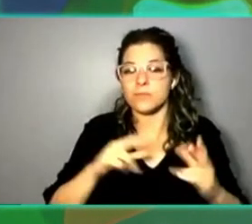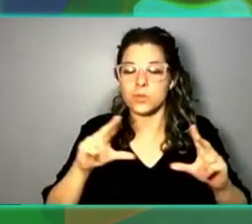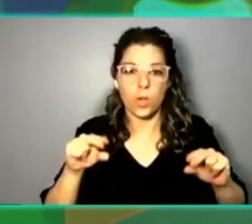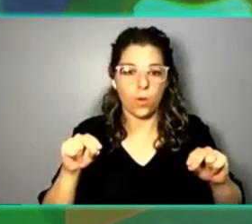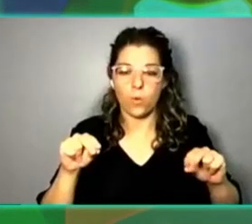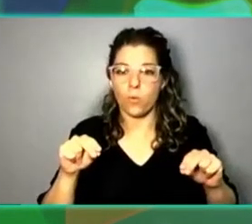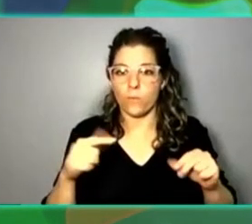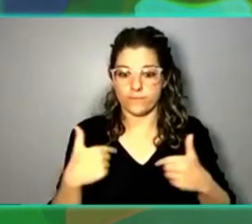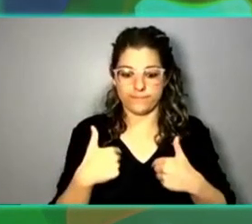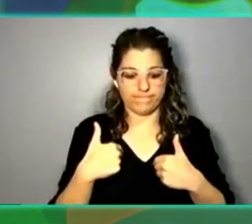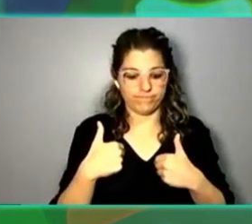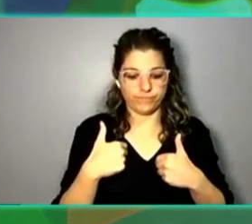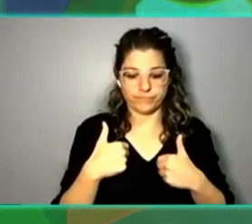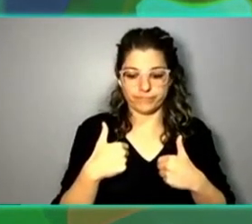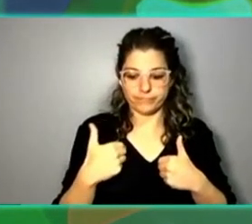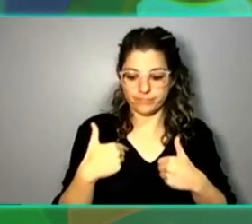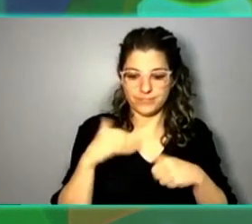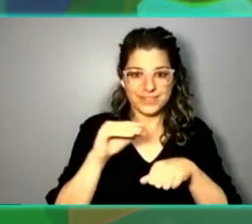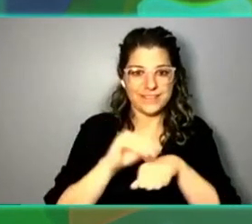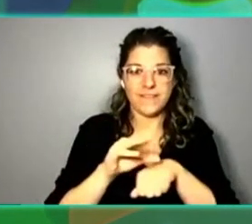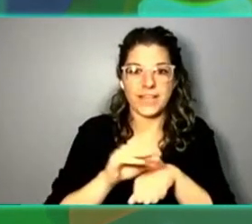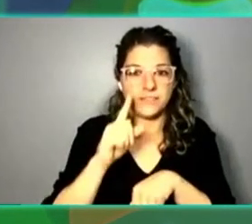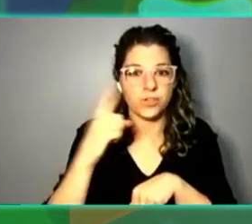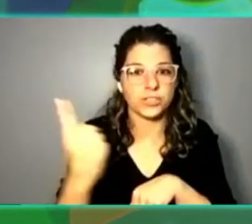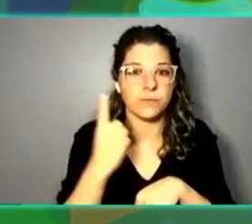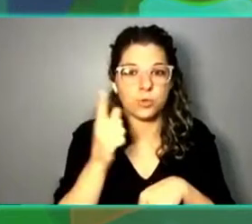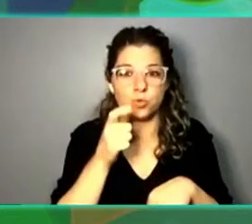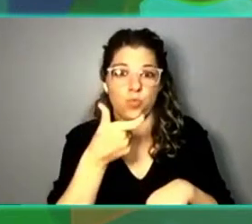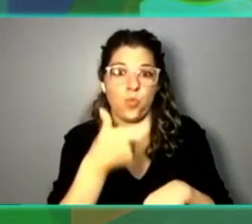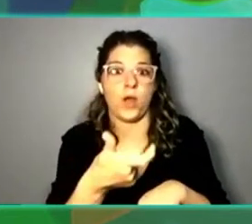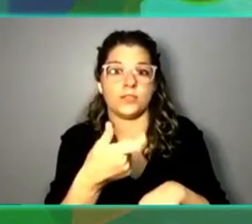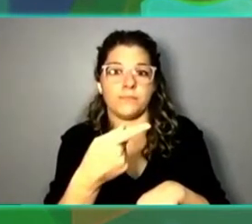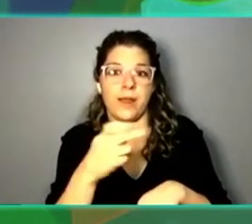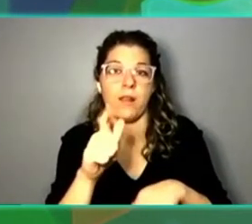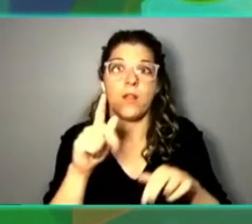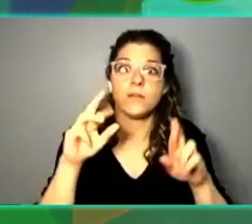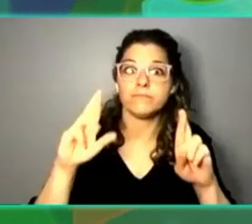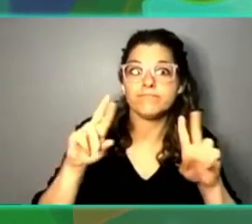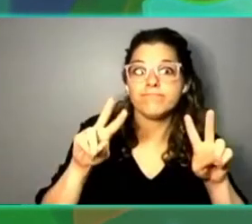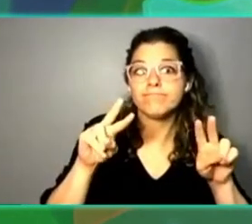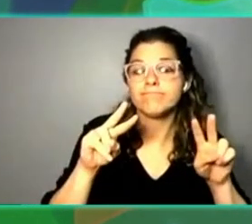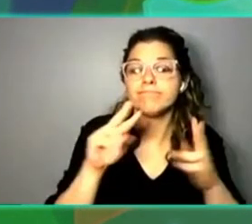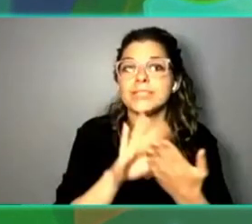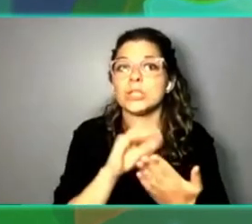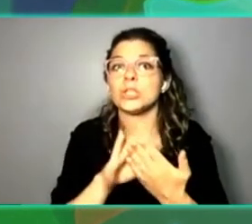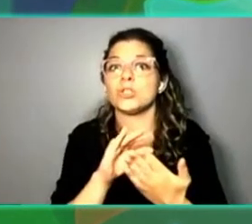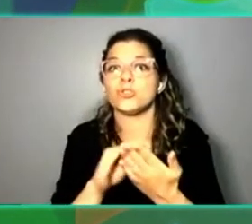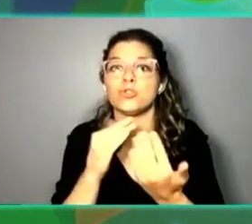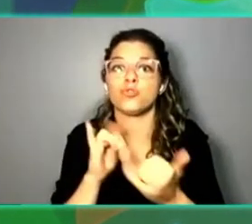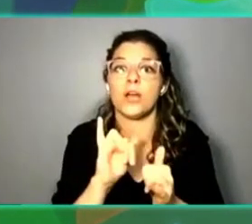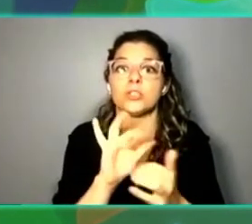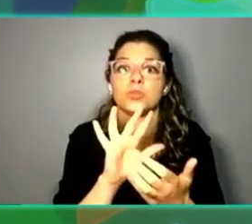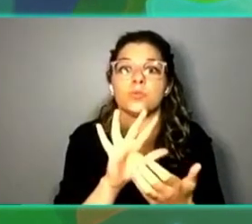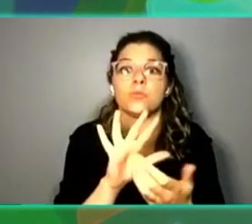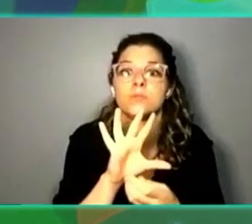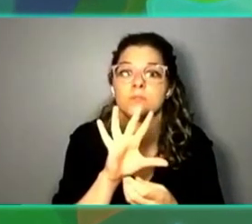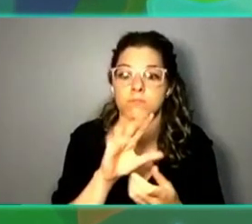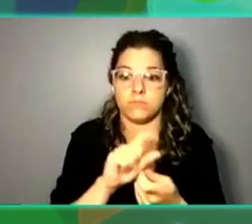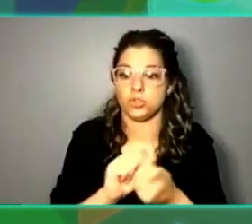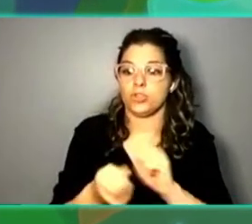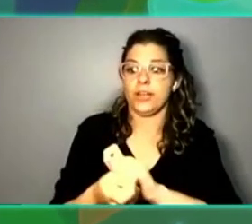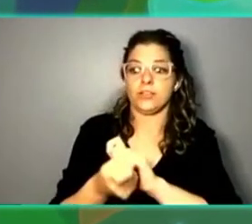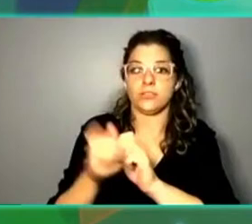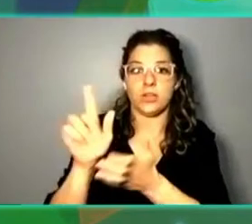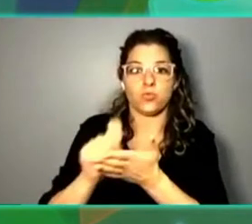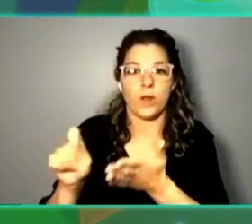have the advice for someone who'd be watching this panel hoping, like trying to necessarily change the way that they're